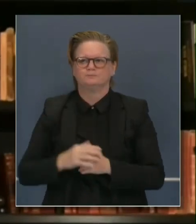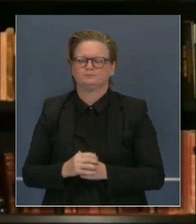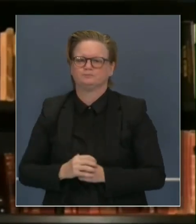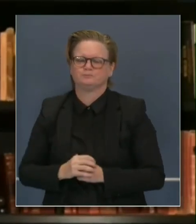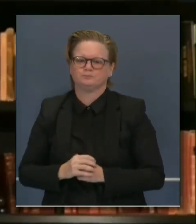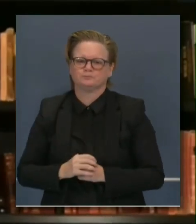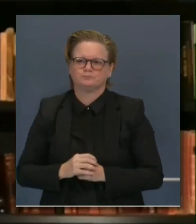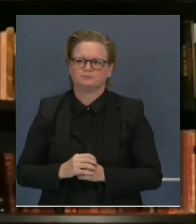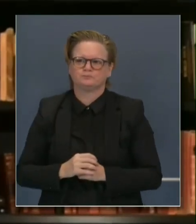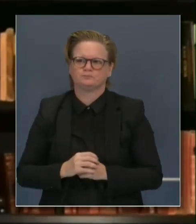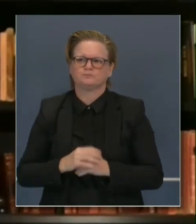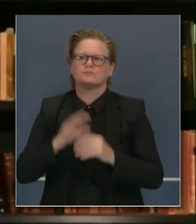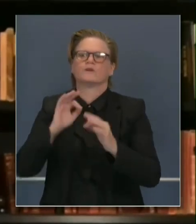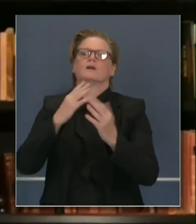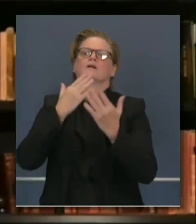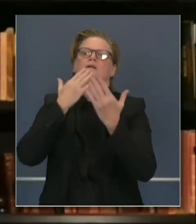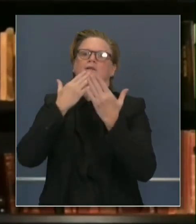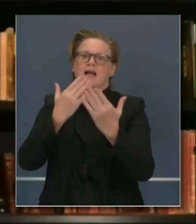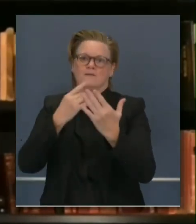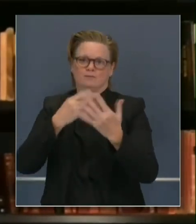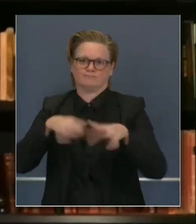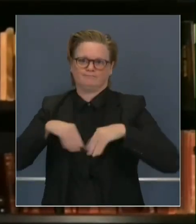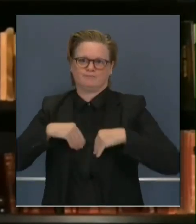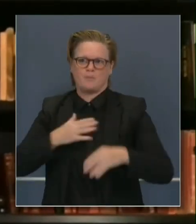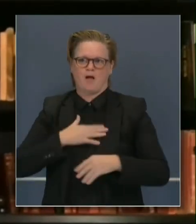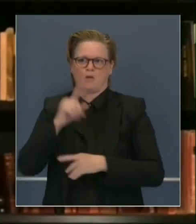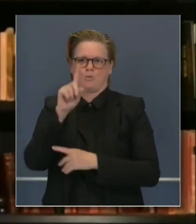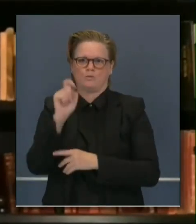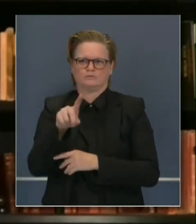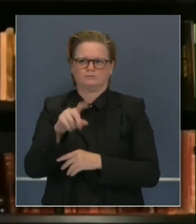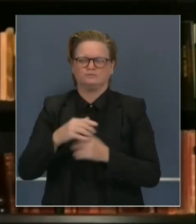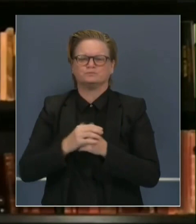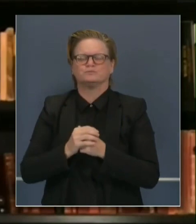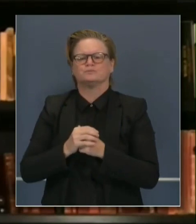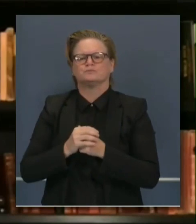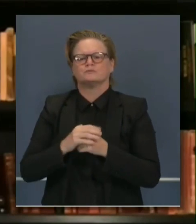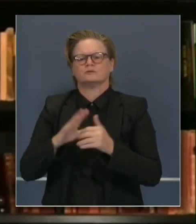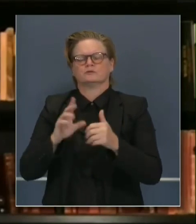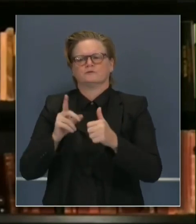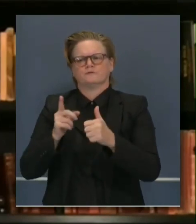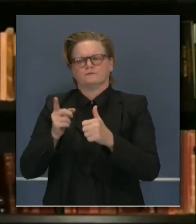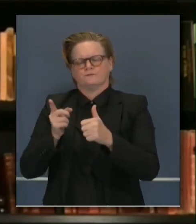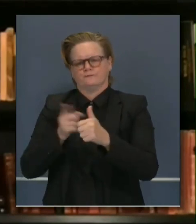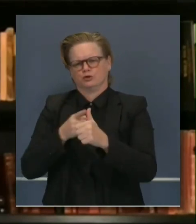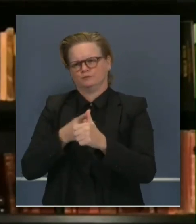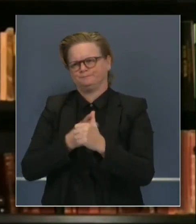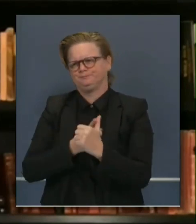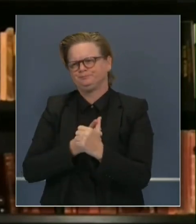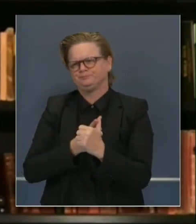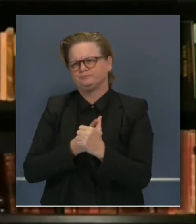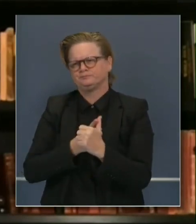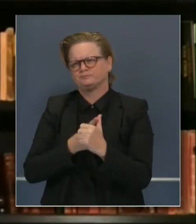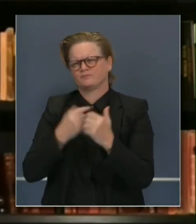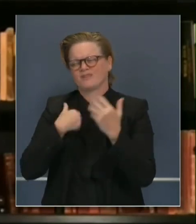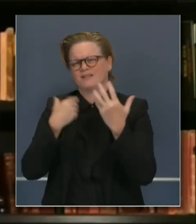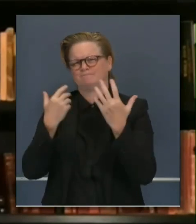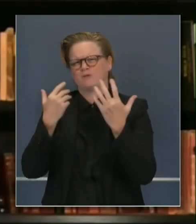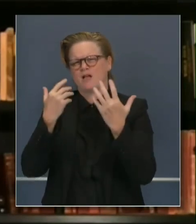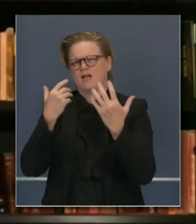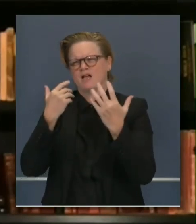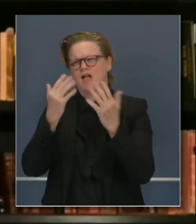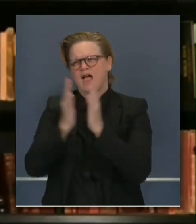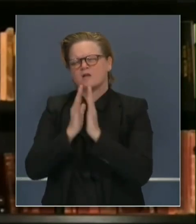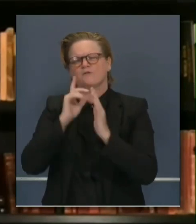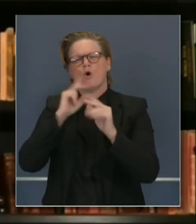Great. Thanks for taking questions. First, I have a question about clarity in a release that was sent from your office. It